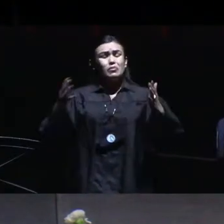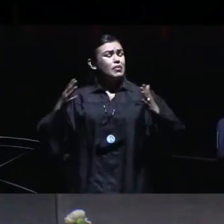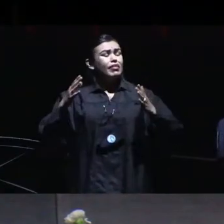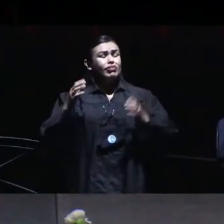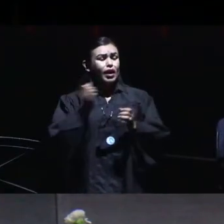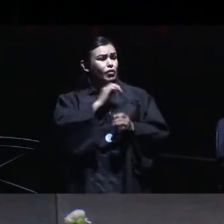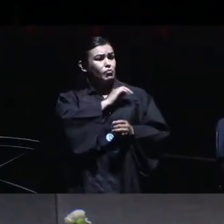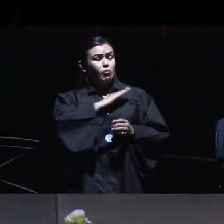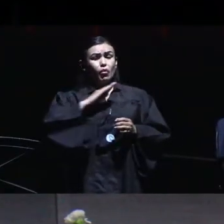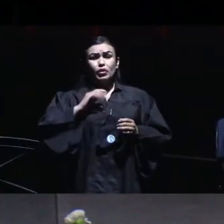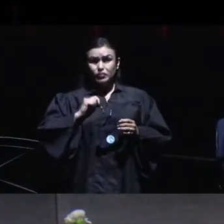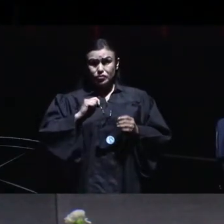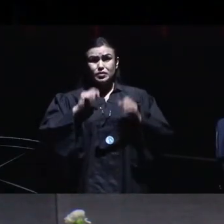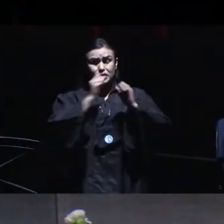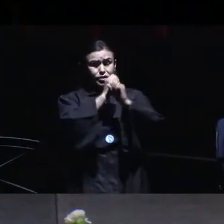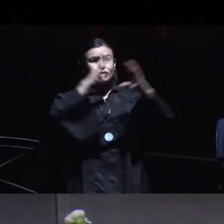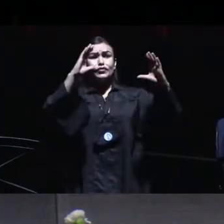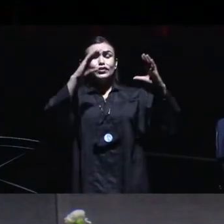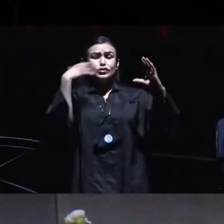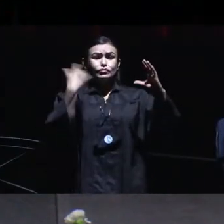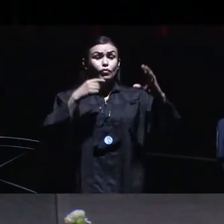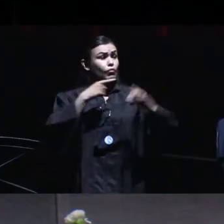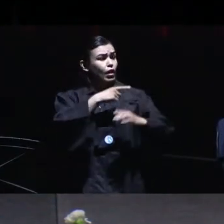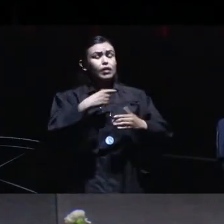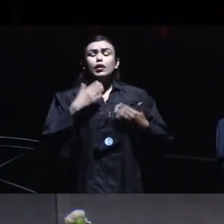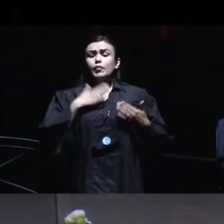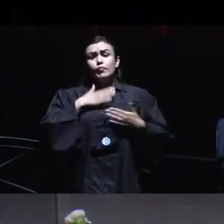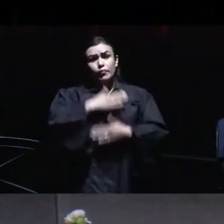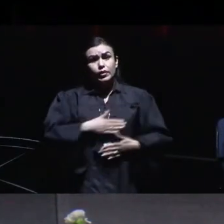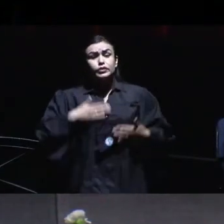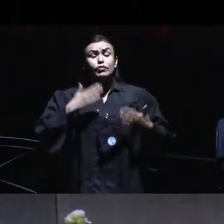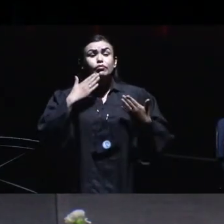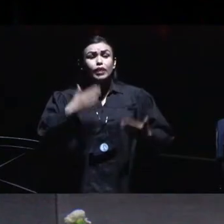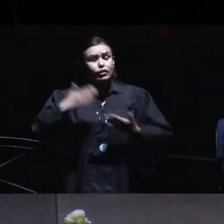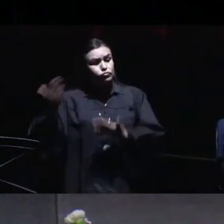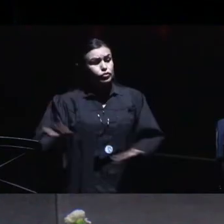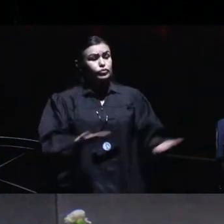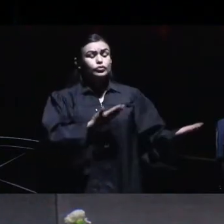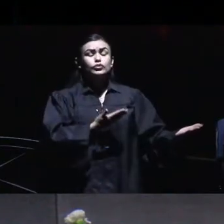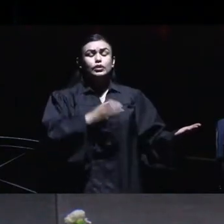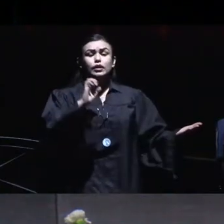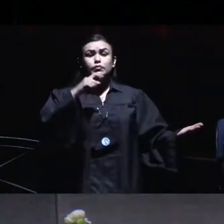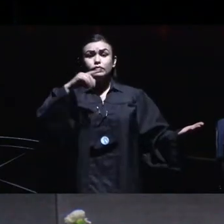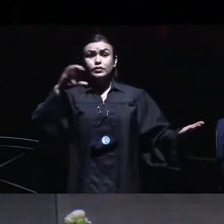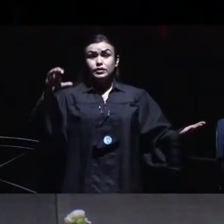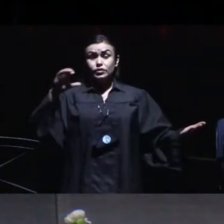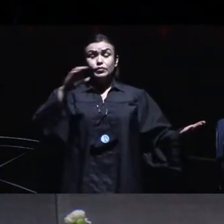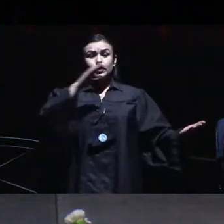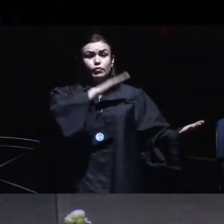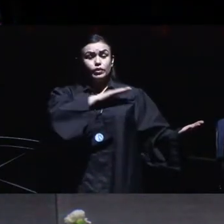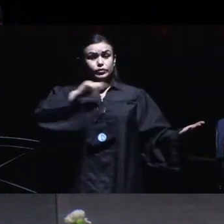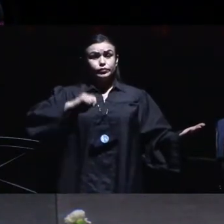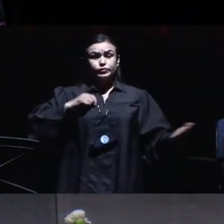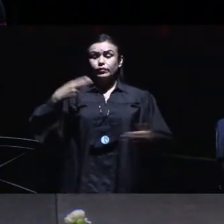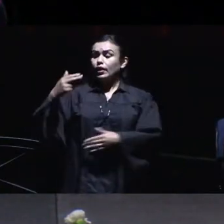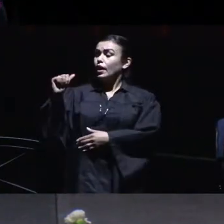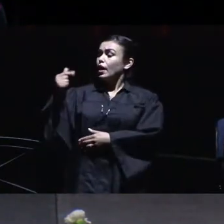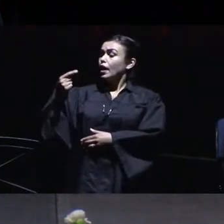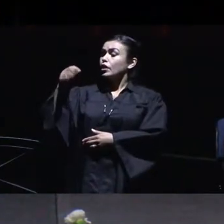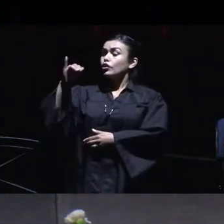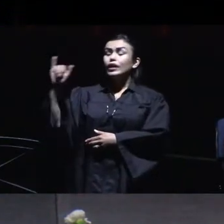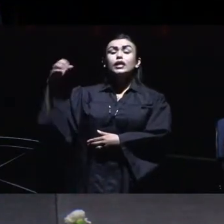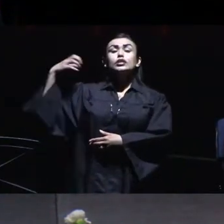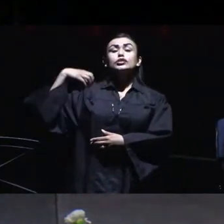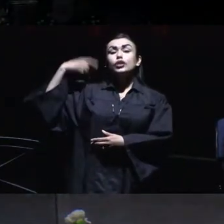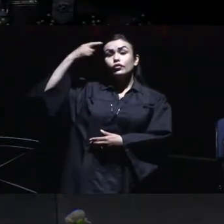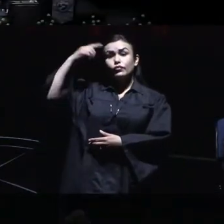trustees. It is my pleasure to thank and introduce the El Paso Community College Board of Trustees. Judge Brian Haggerty, Chair of the